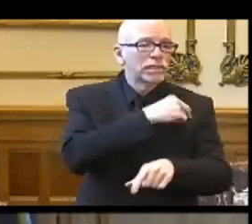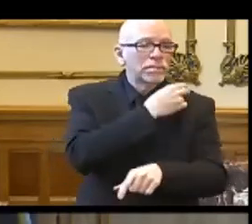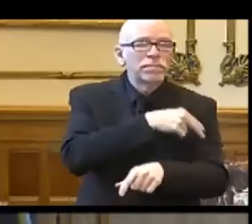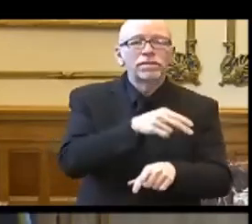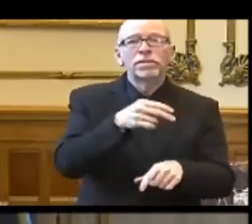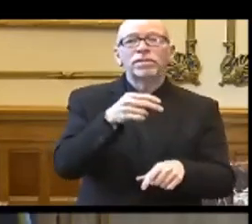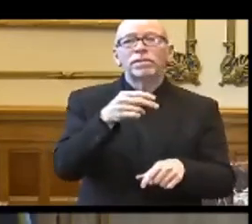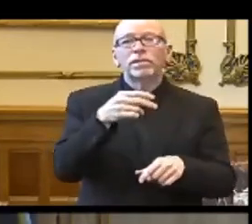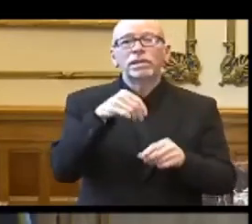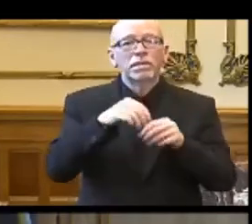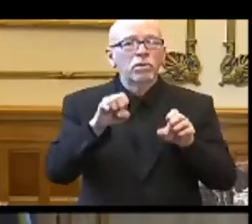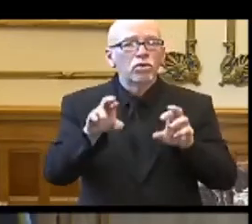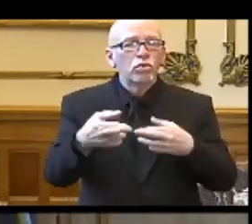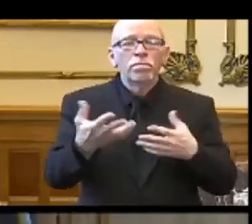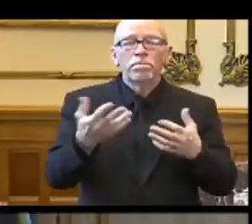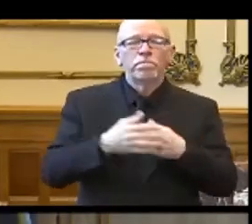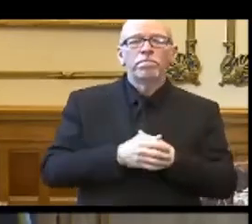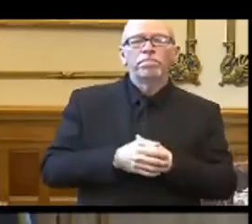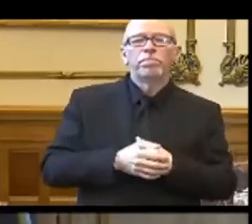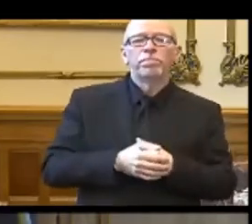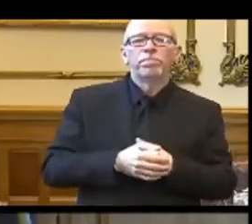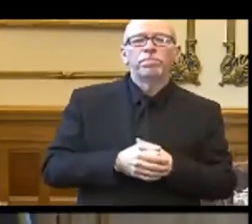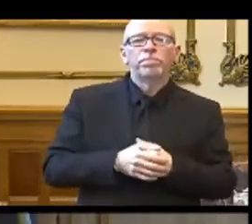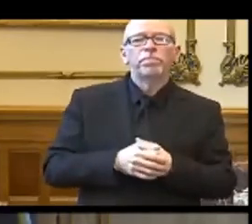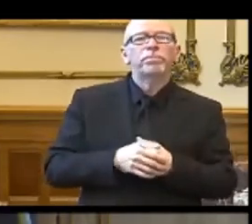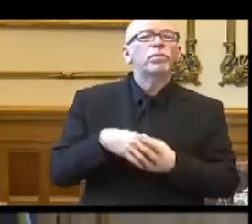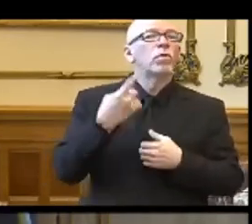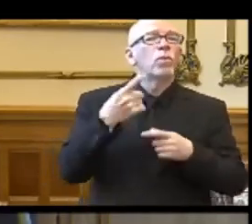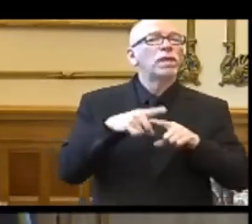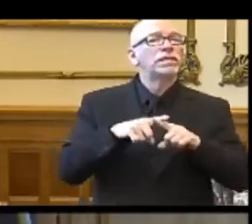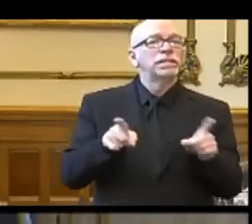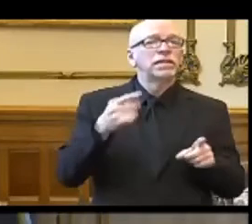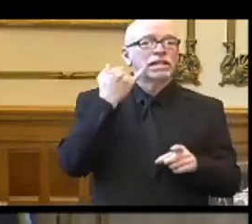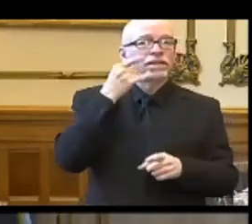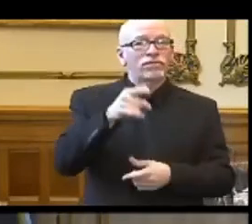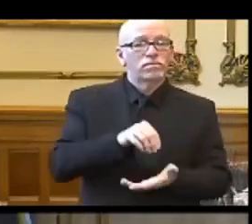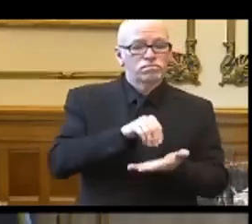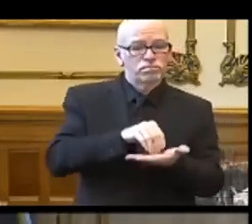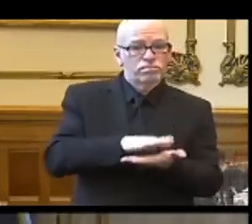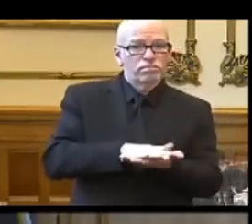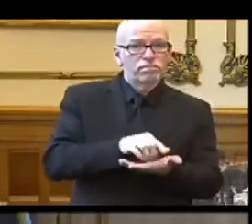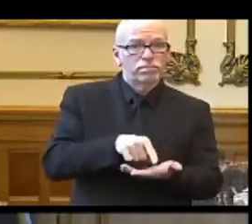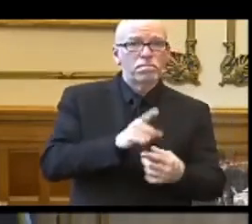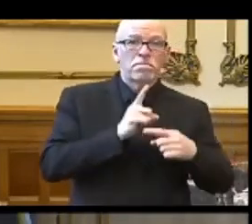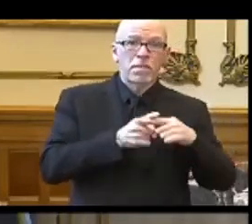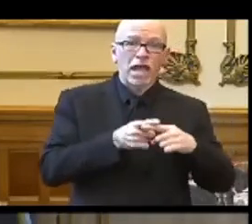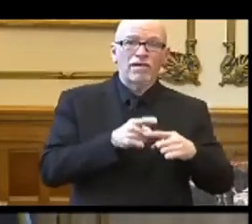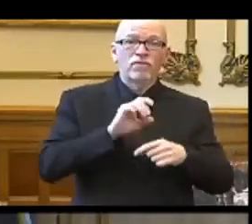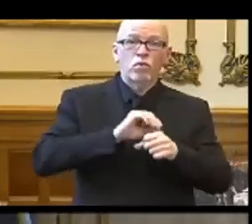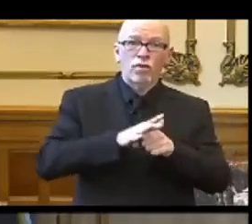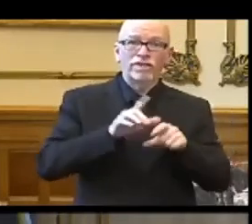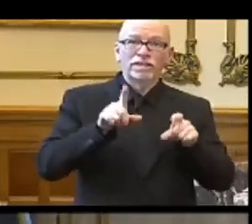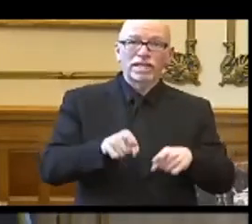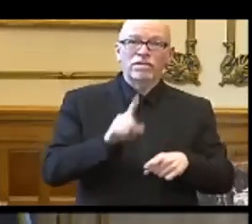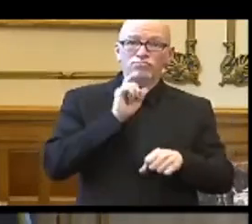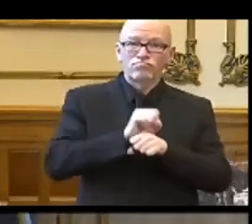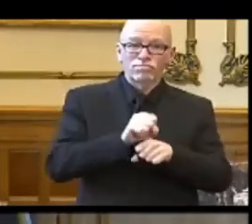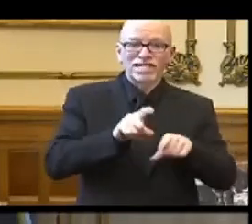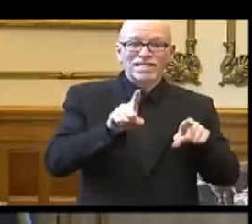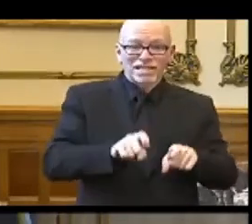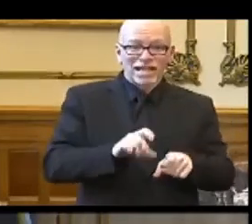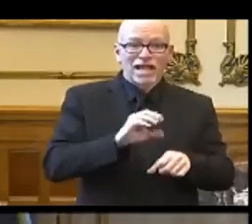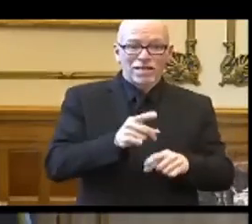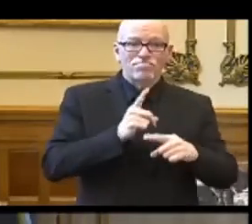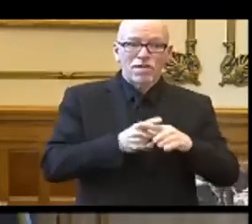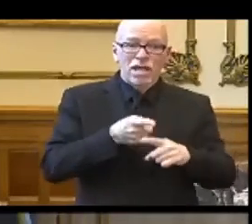person is seen in the emergency room. The only difference is that if you document that positive COVID-19 test, especially for somebody who's